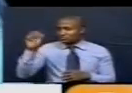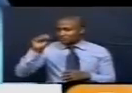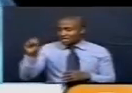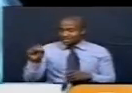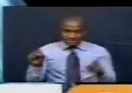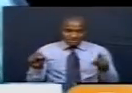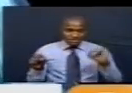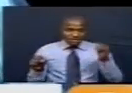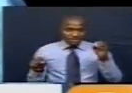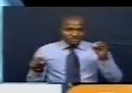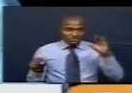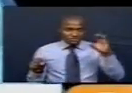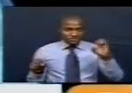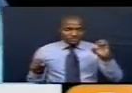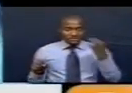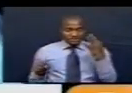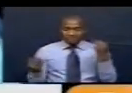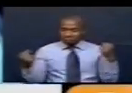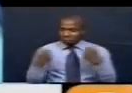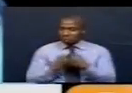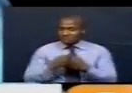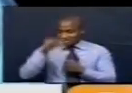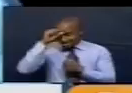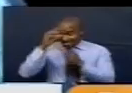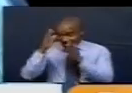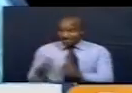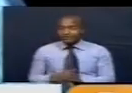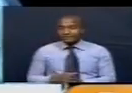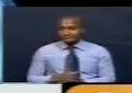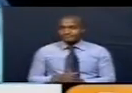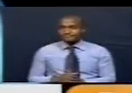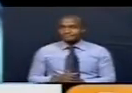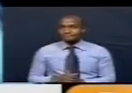of them were contesting for that particular seat today. And for the seat of senator,